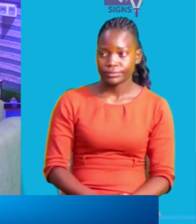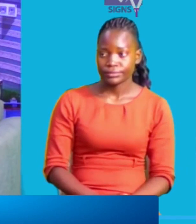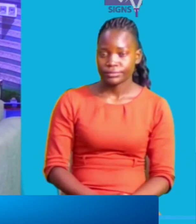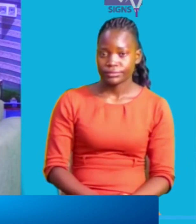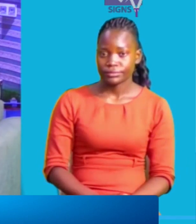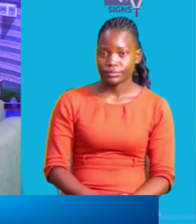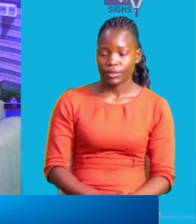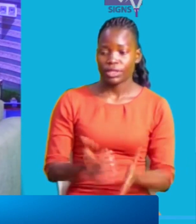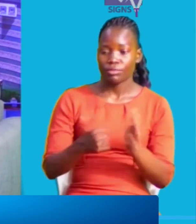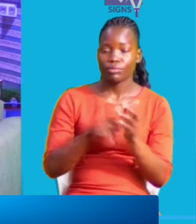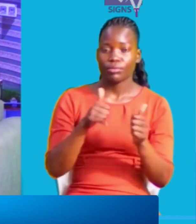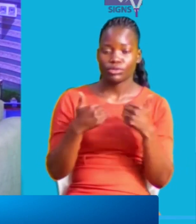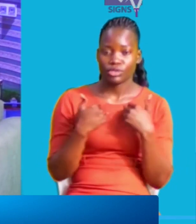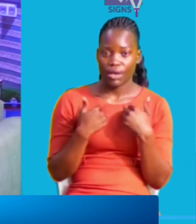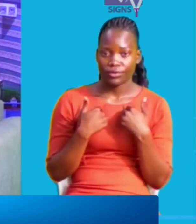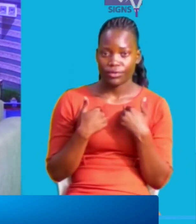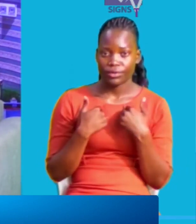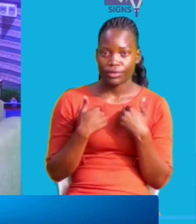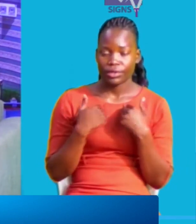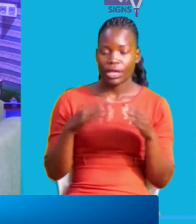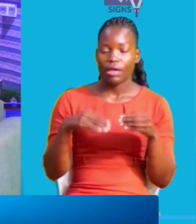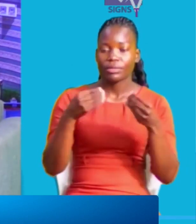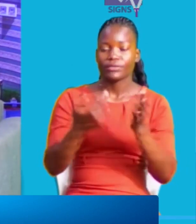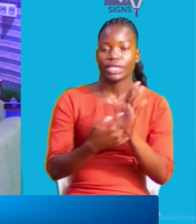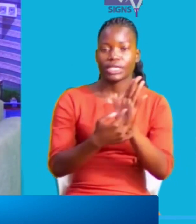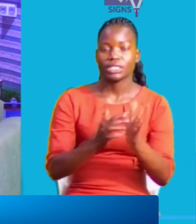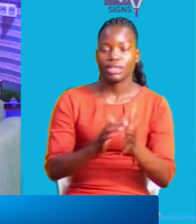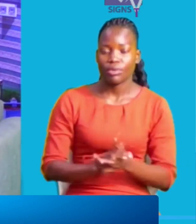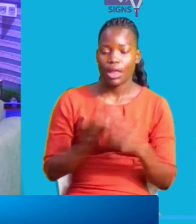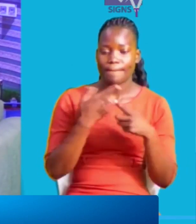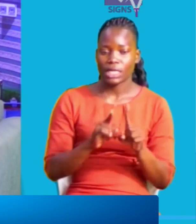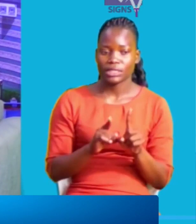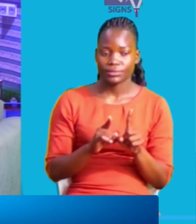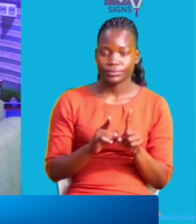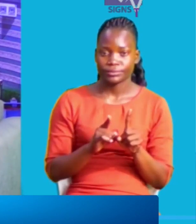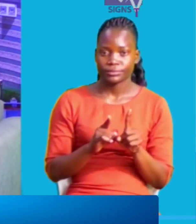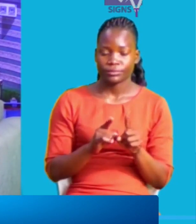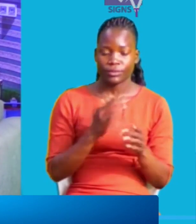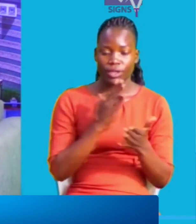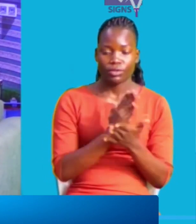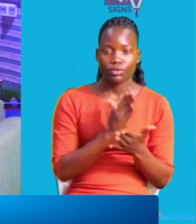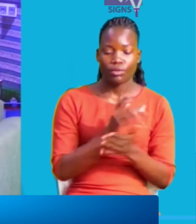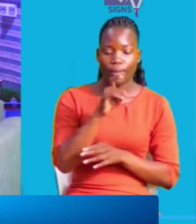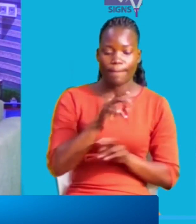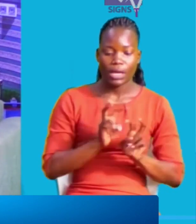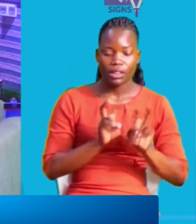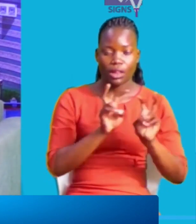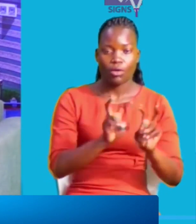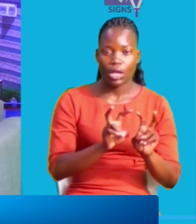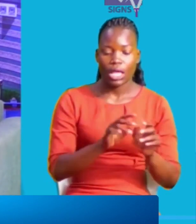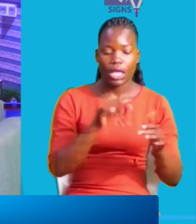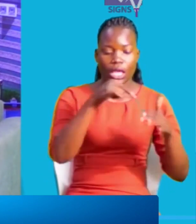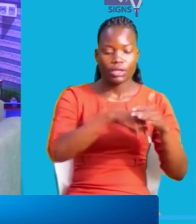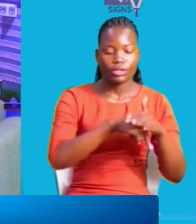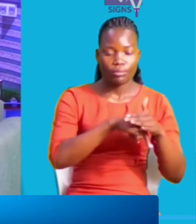Those are some of the problems we have. I'm just giving up few. Yeah. But in real sense we have to look into